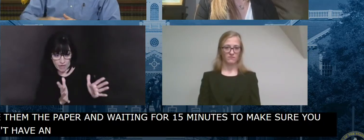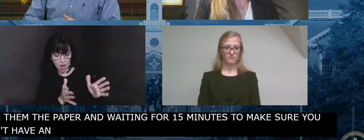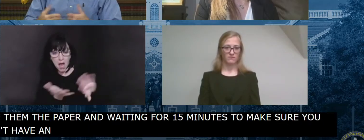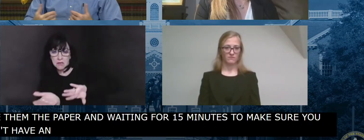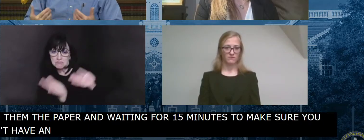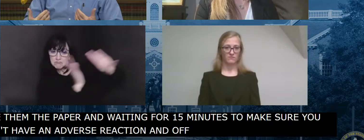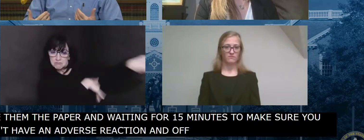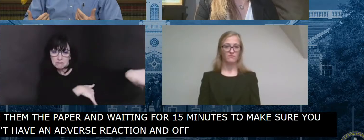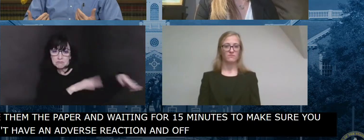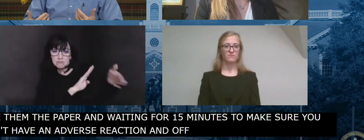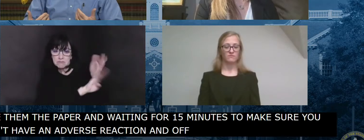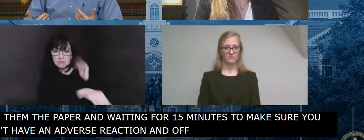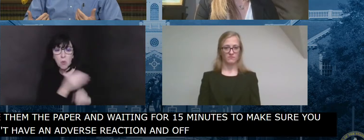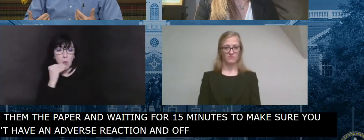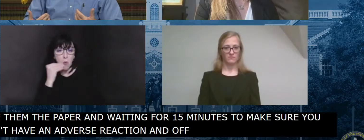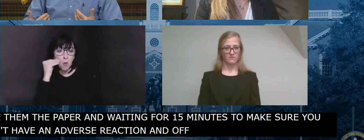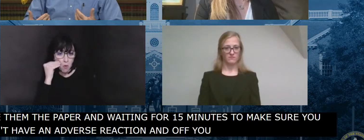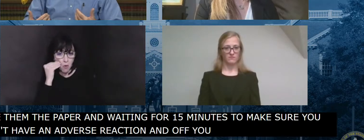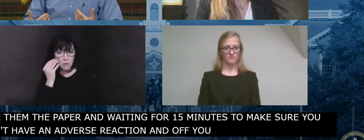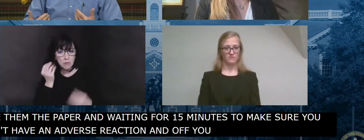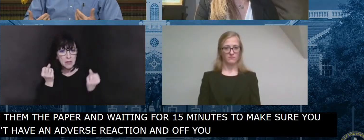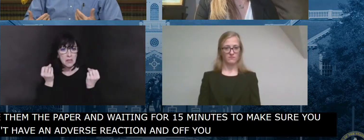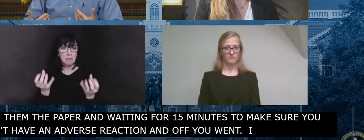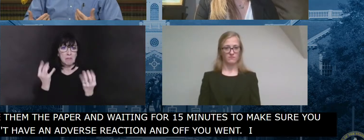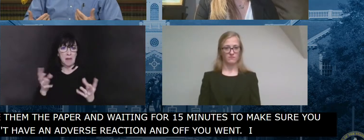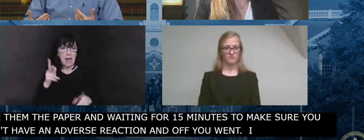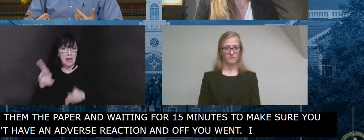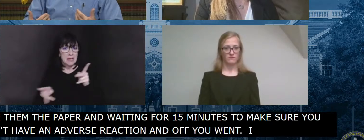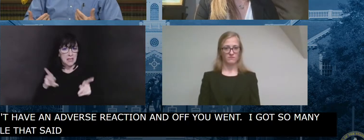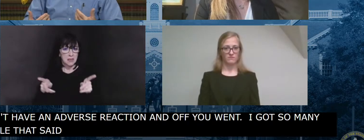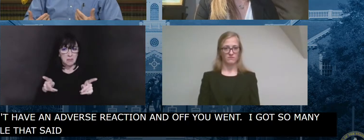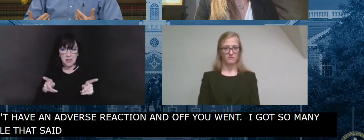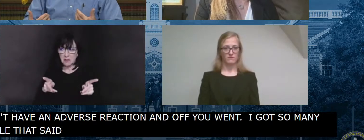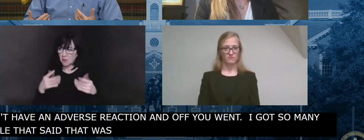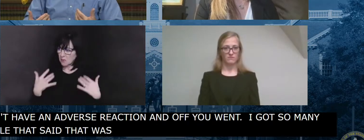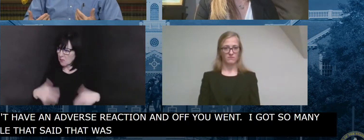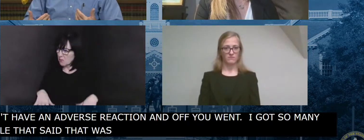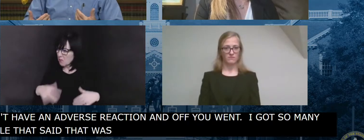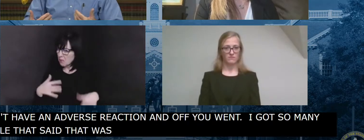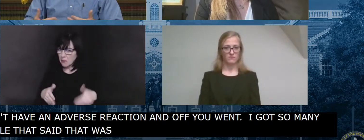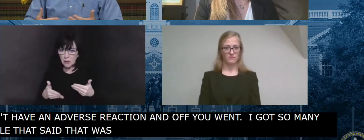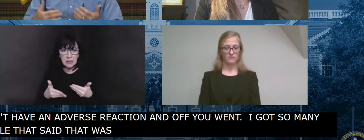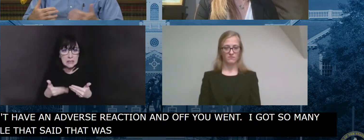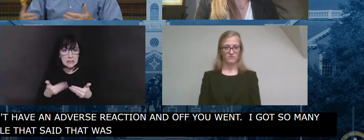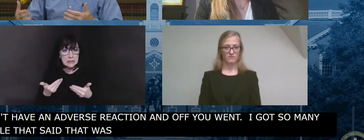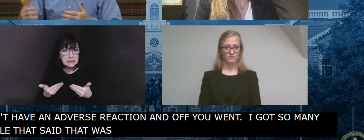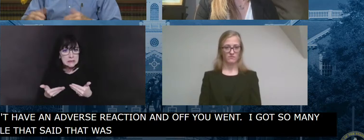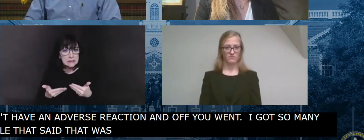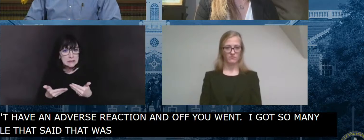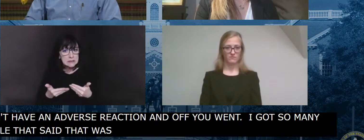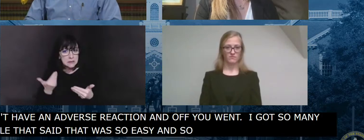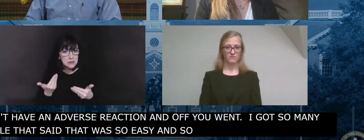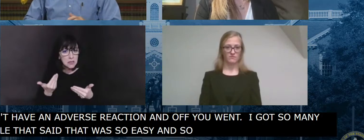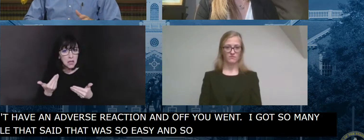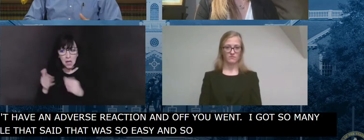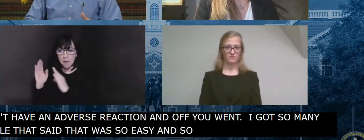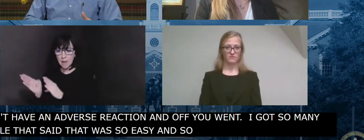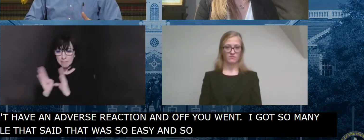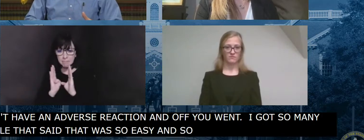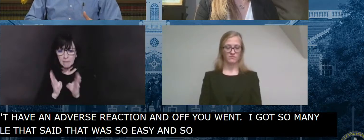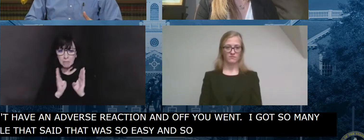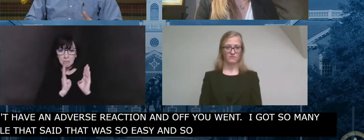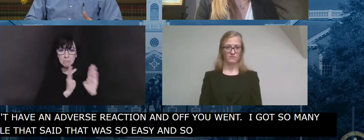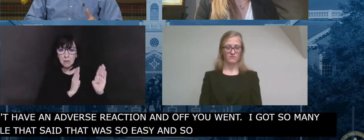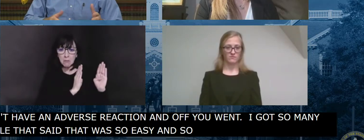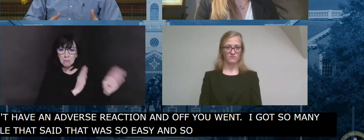in your car. I got so many people who said, oh my God, that was so easy and so well organized. DMV is a